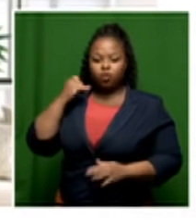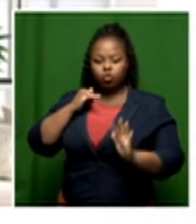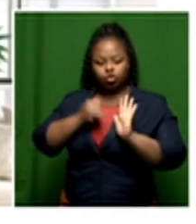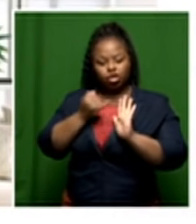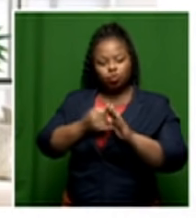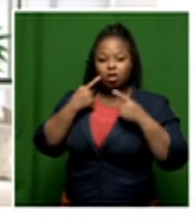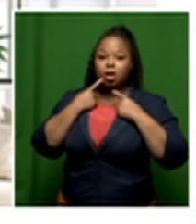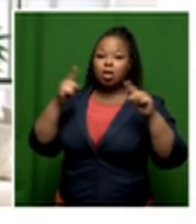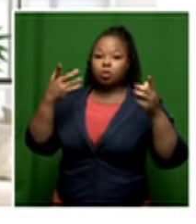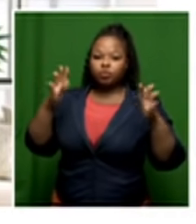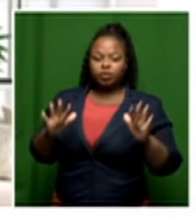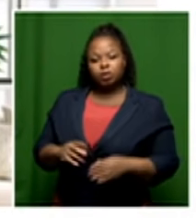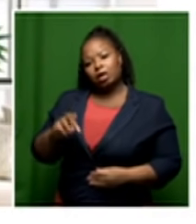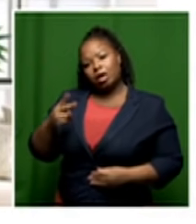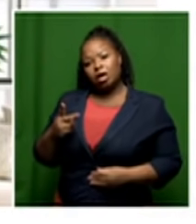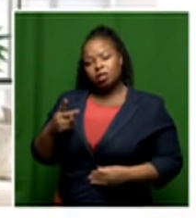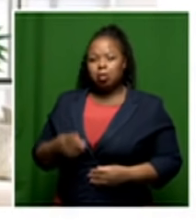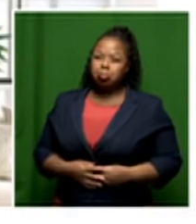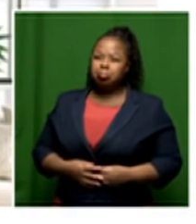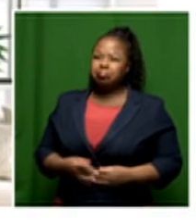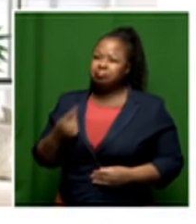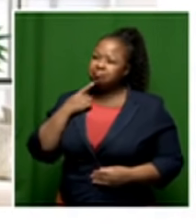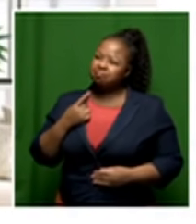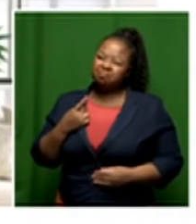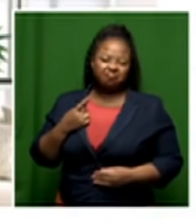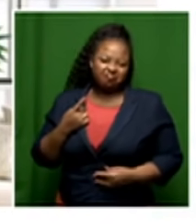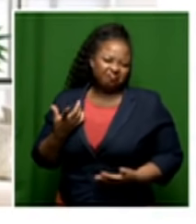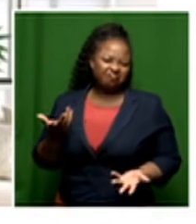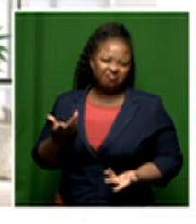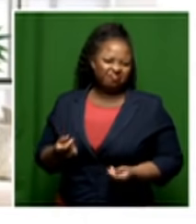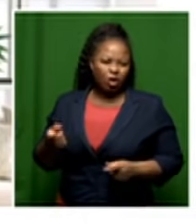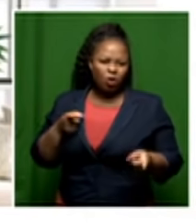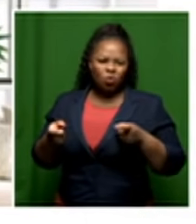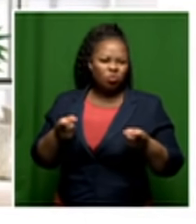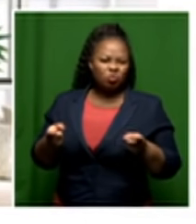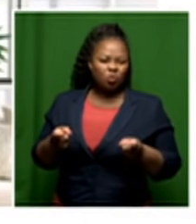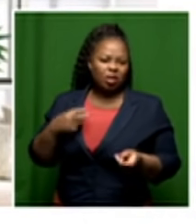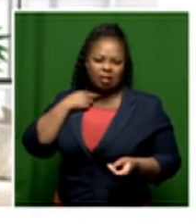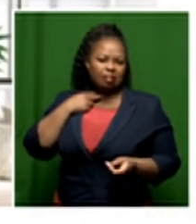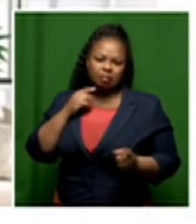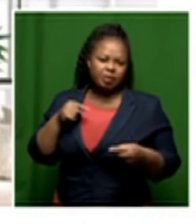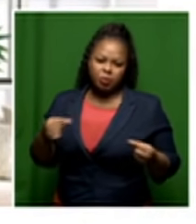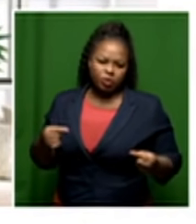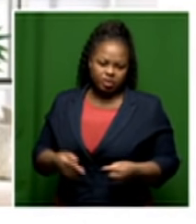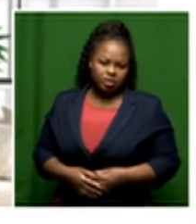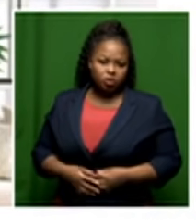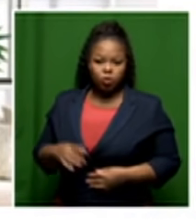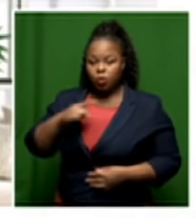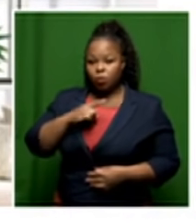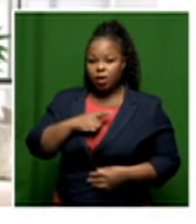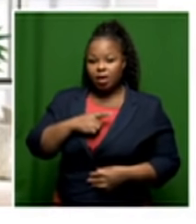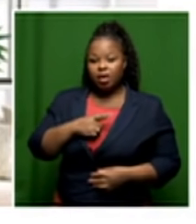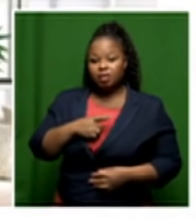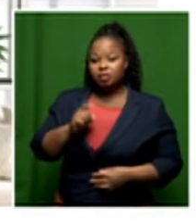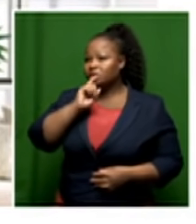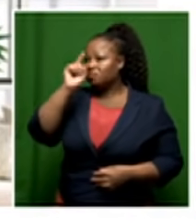January. Some of the issues are, I would say, a little bit out of our control. For example, the countries that are